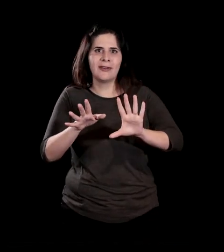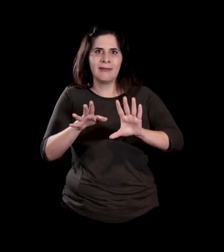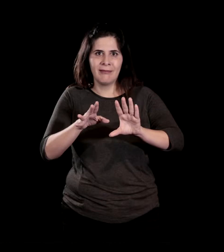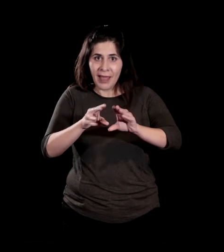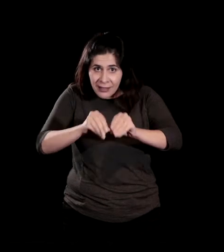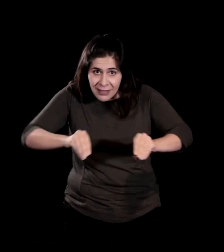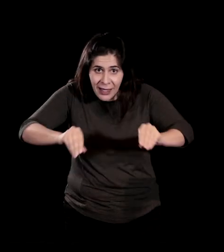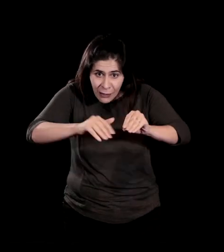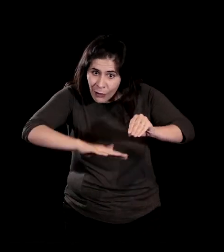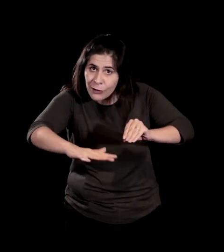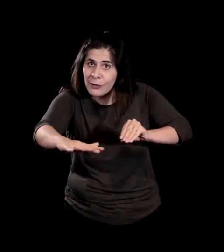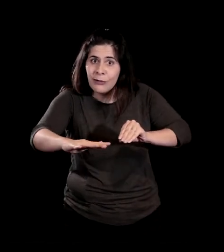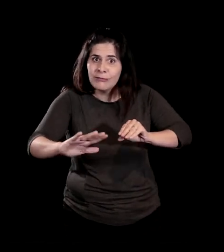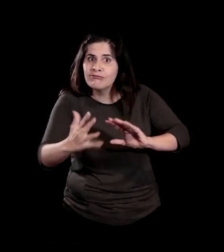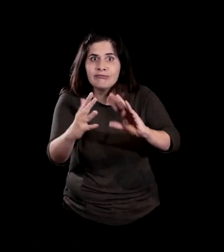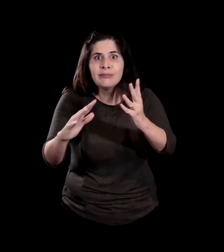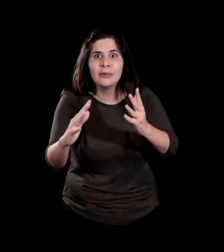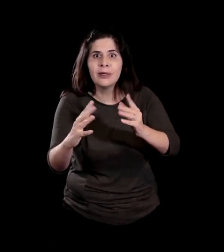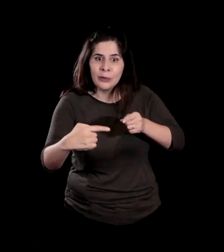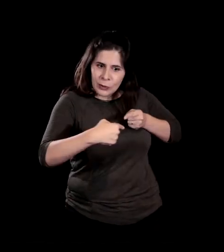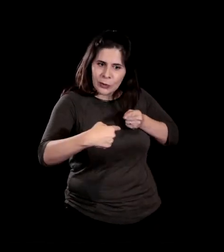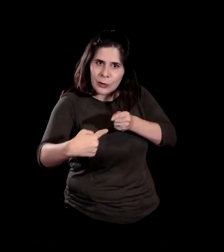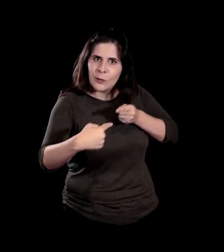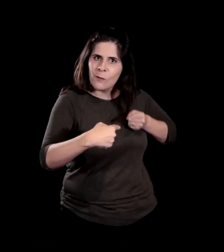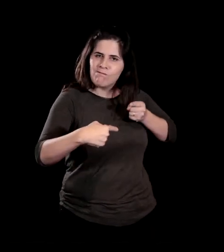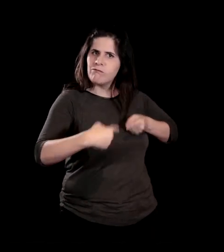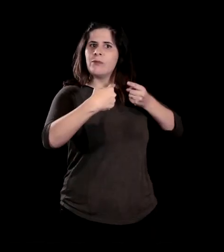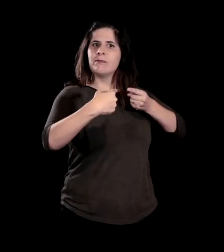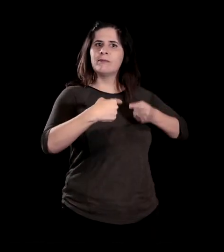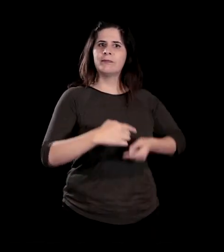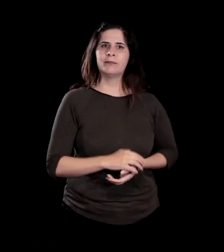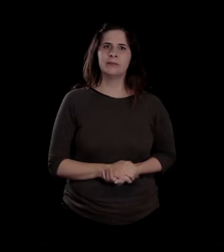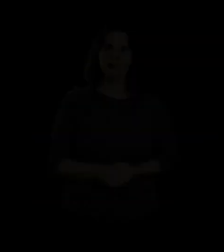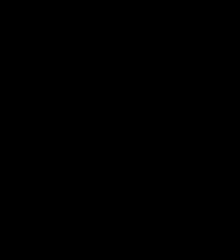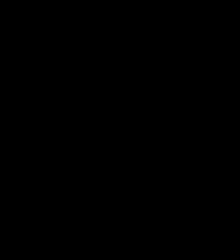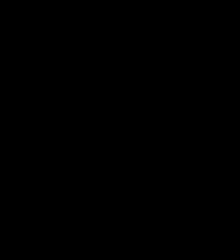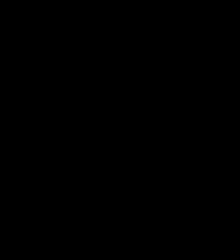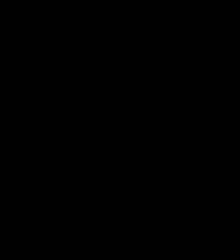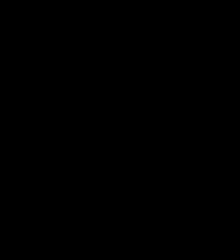territory push on me and have to fight with him.